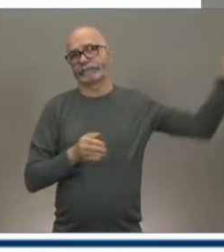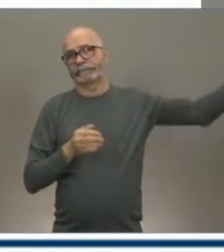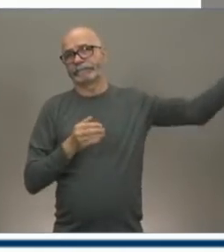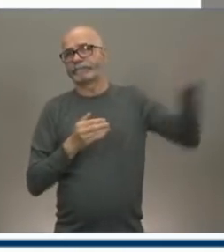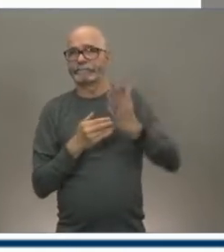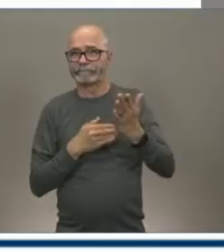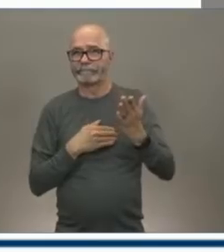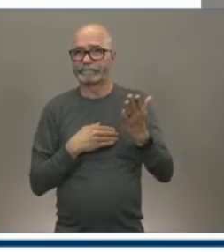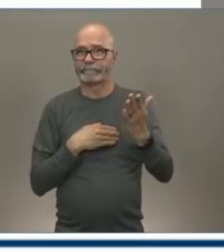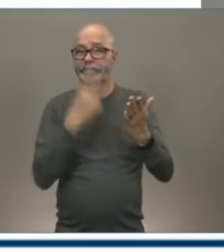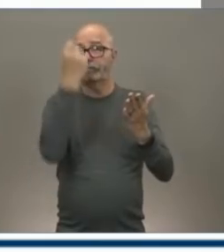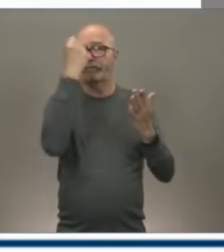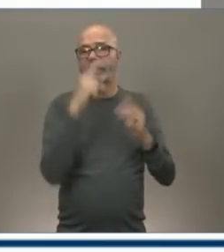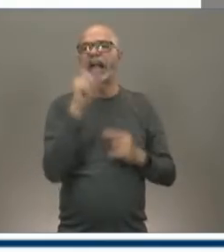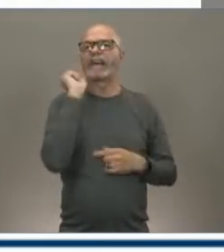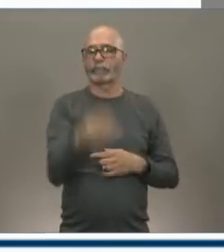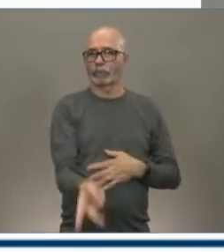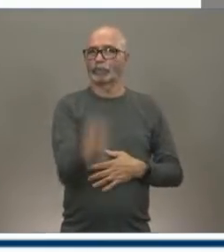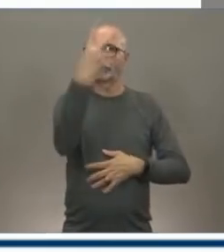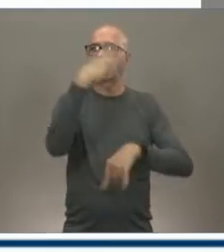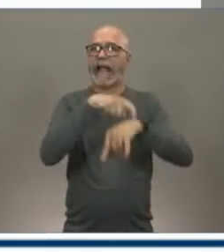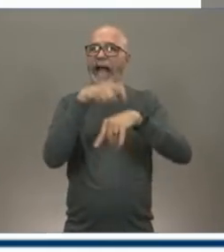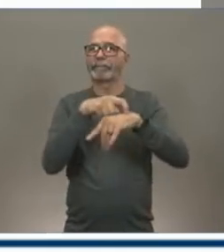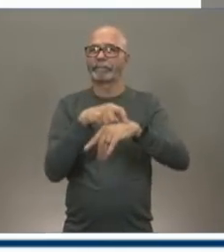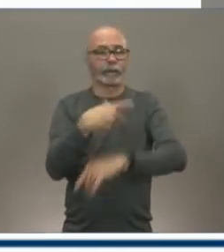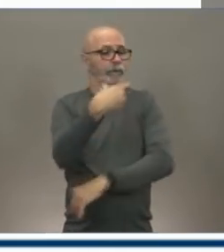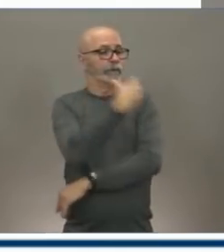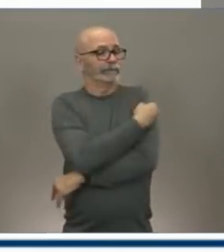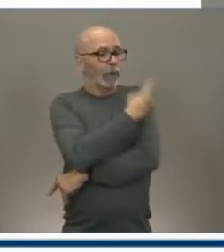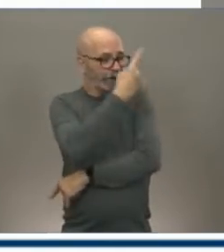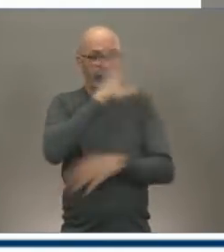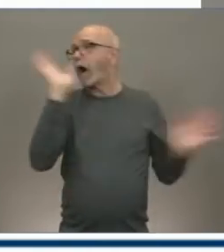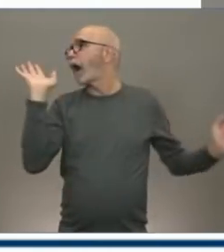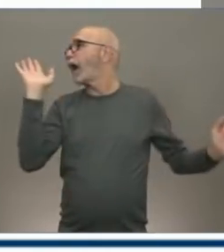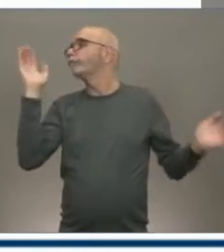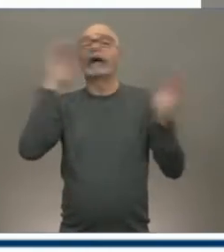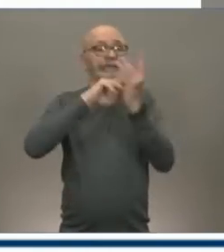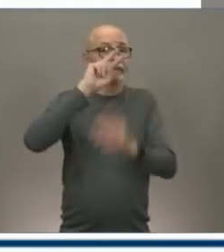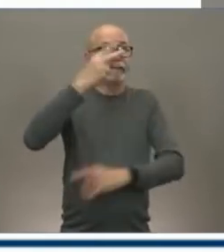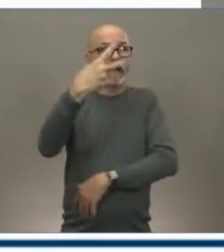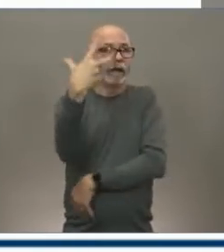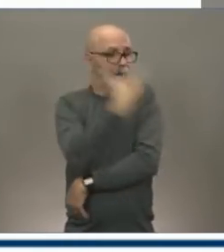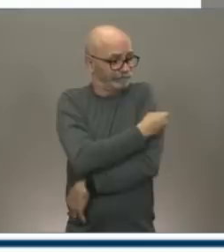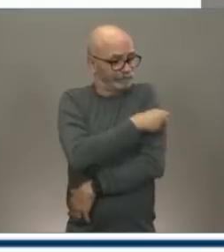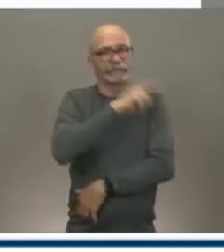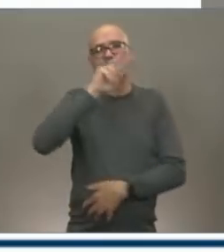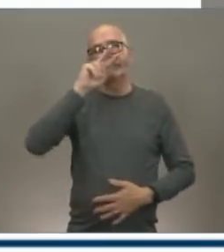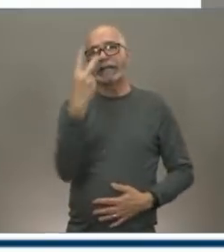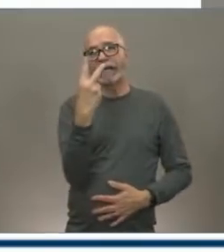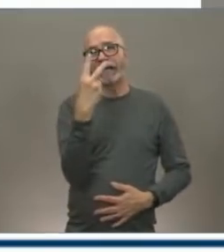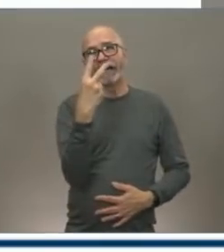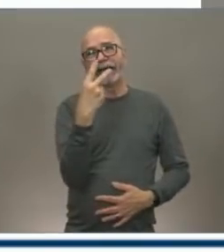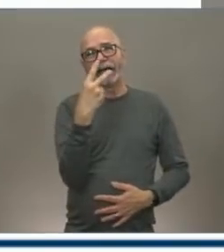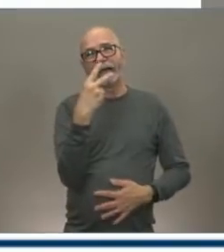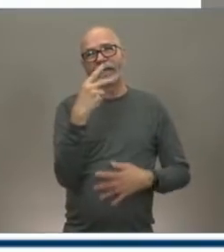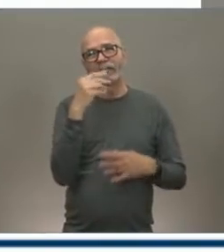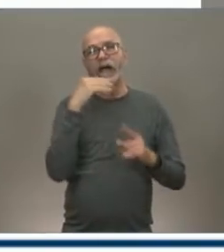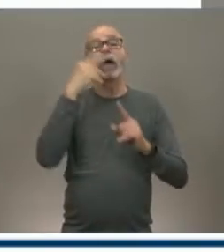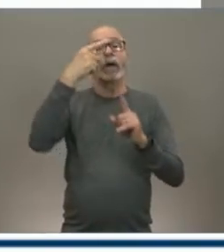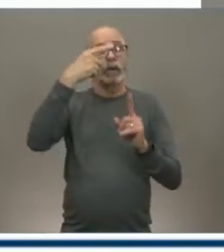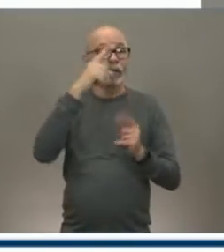a month apart. And so that, as I said, the priority groups that I mentioned will be the ones who are within that